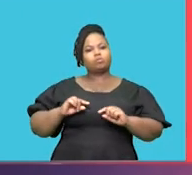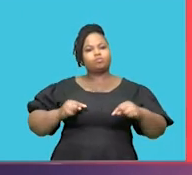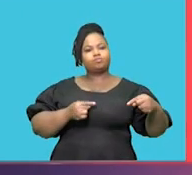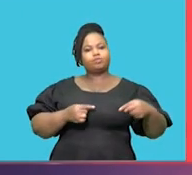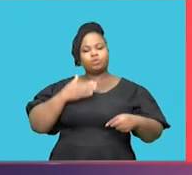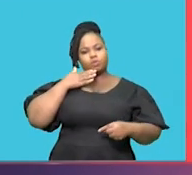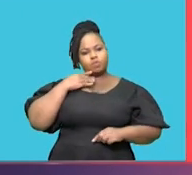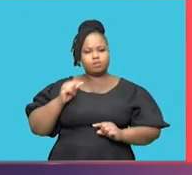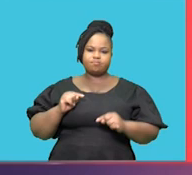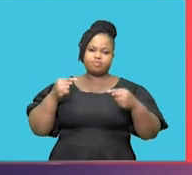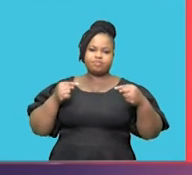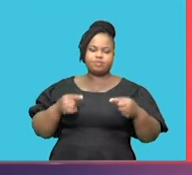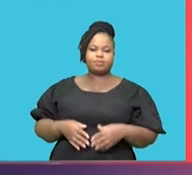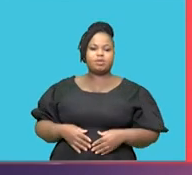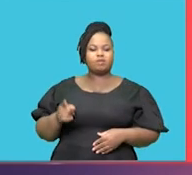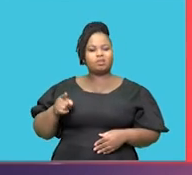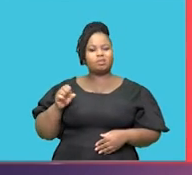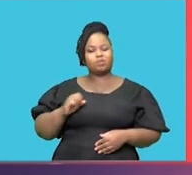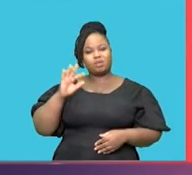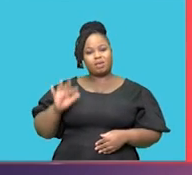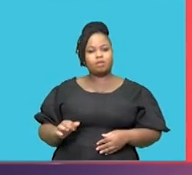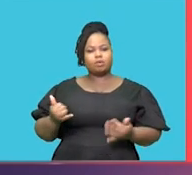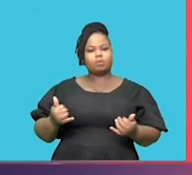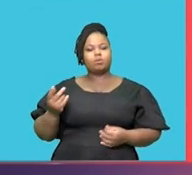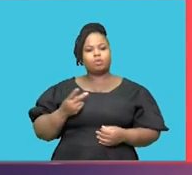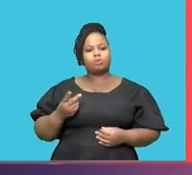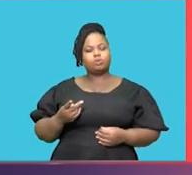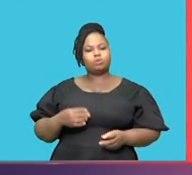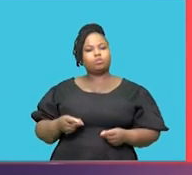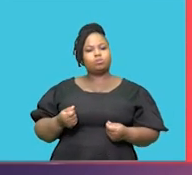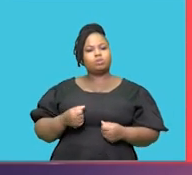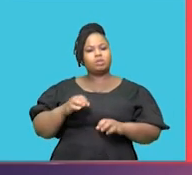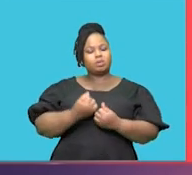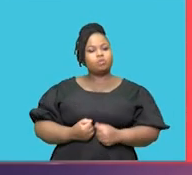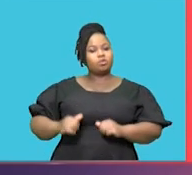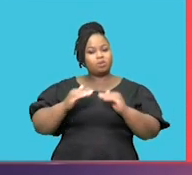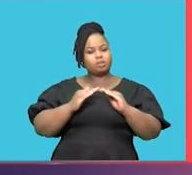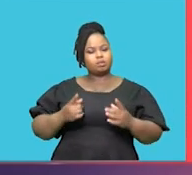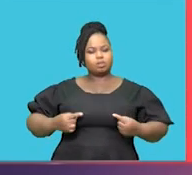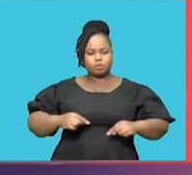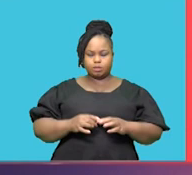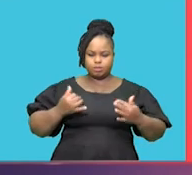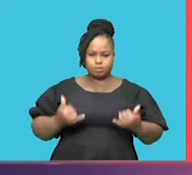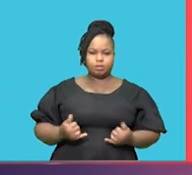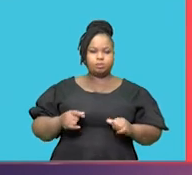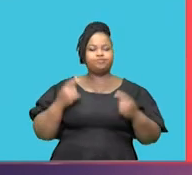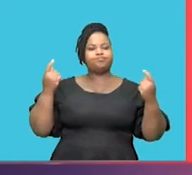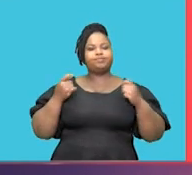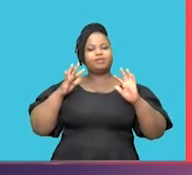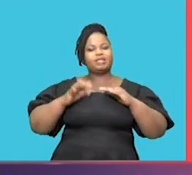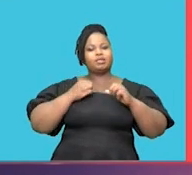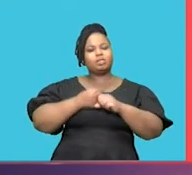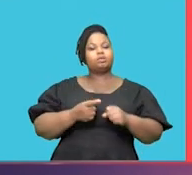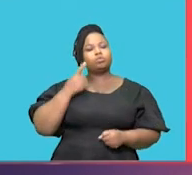that has challenged the rot in South Africa and enriched our democracy. And today we mark 10 years of